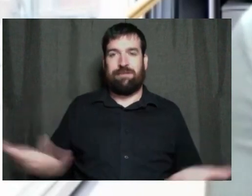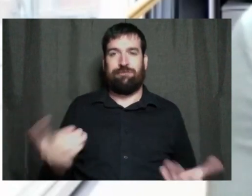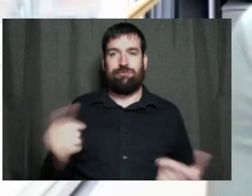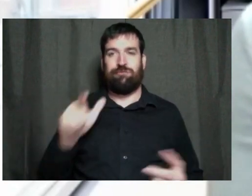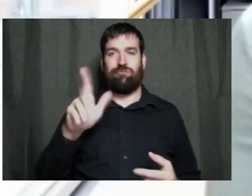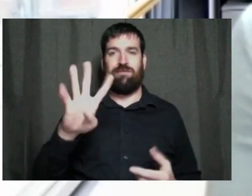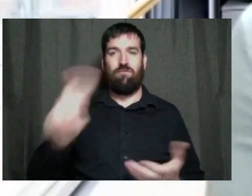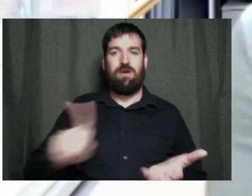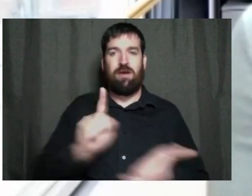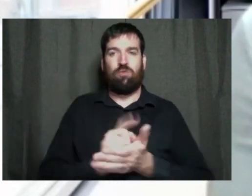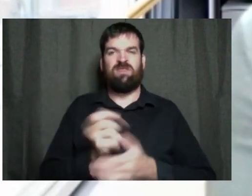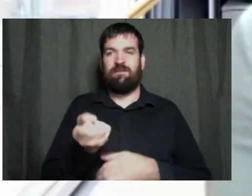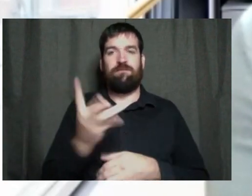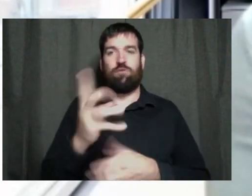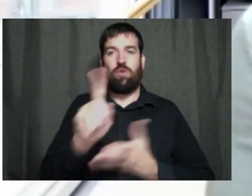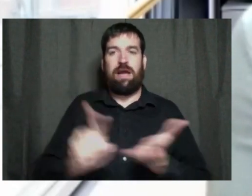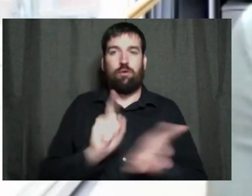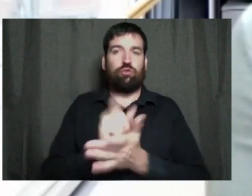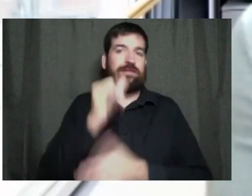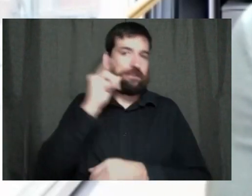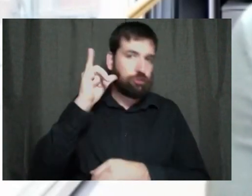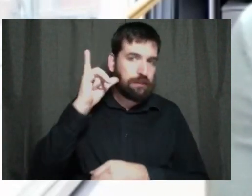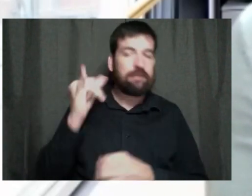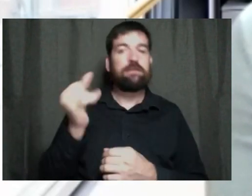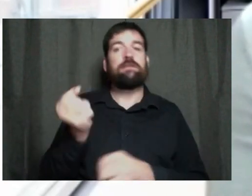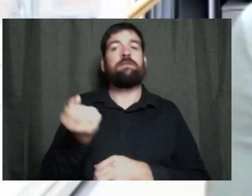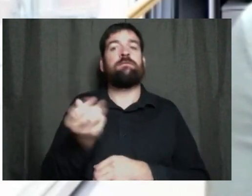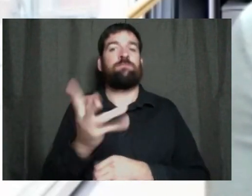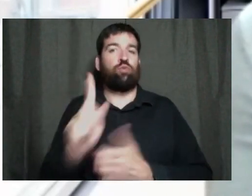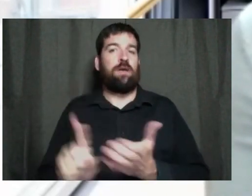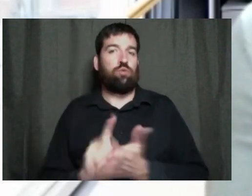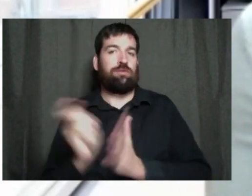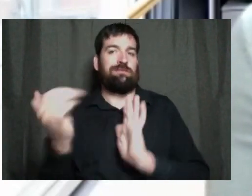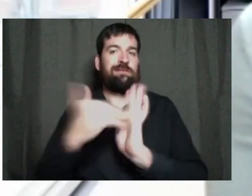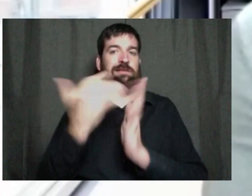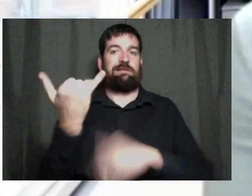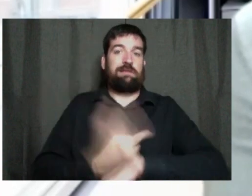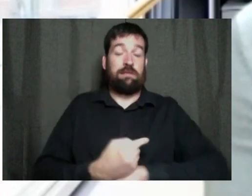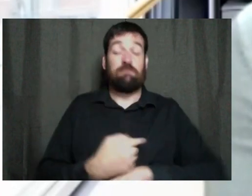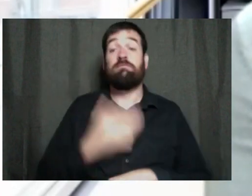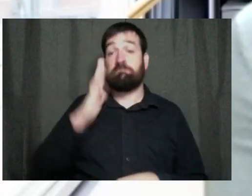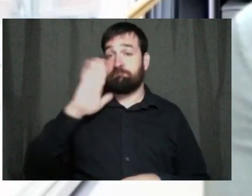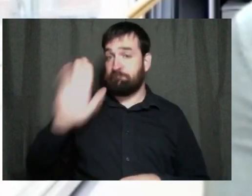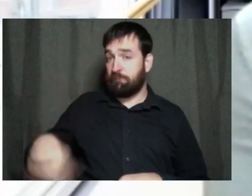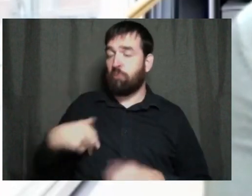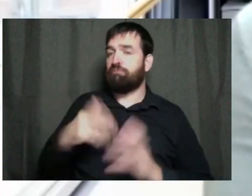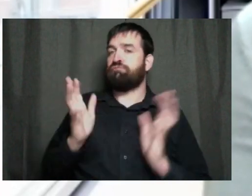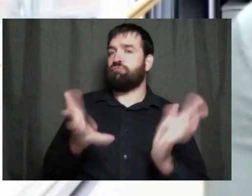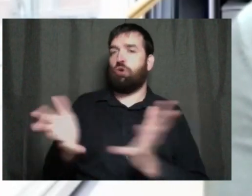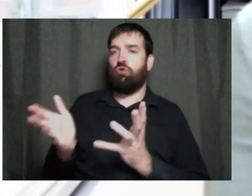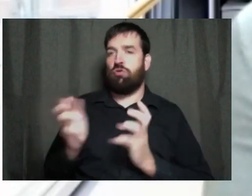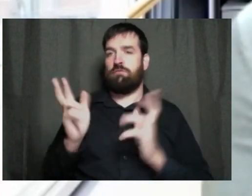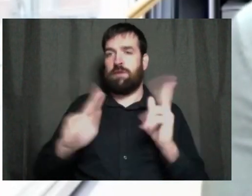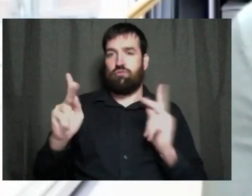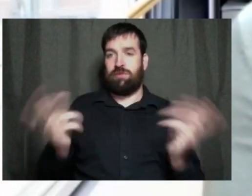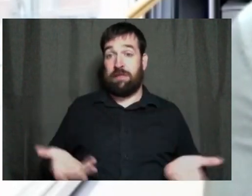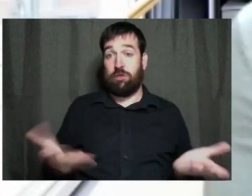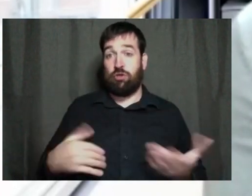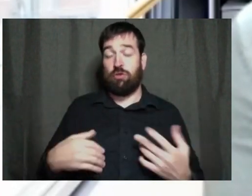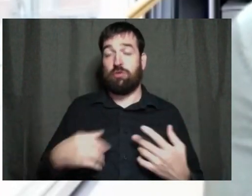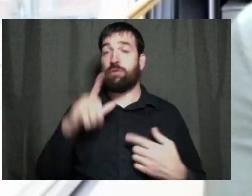a couple of hours yesterday and then a few more hours planned today. I do know I was talking to the folks here that report their